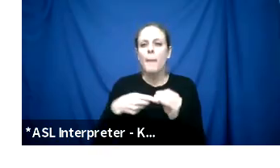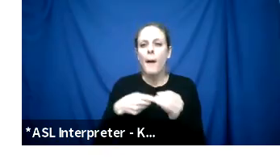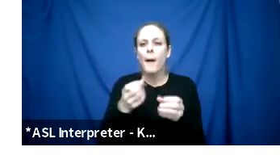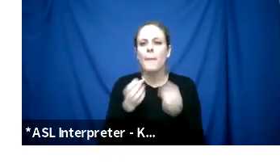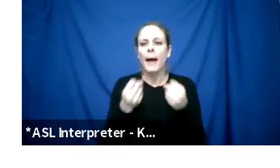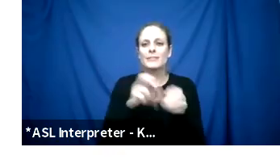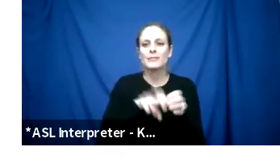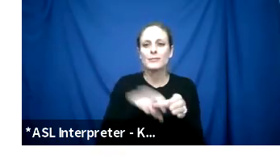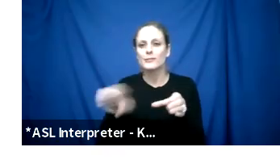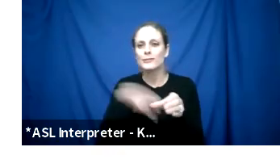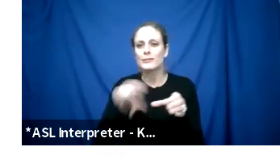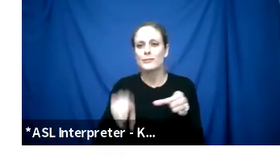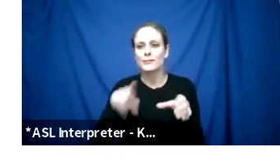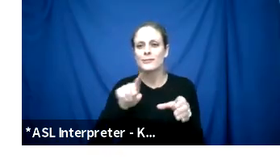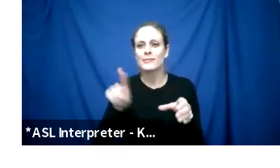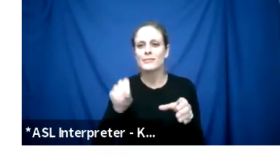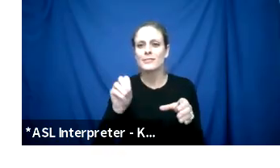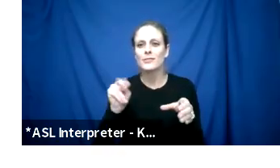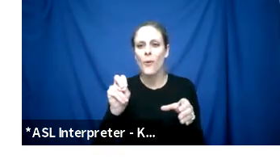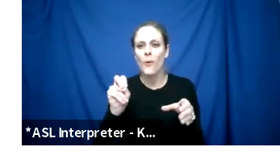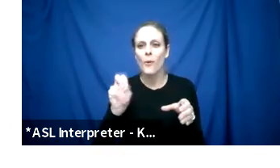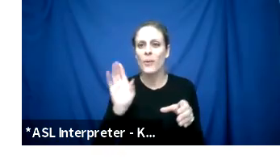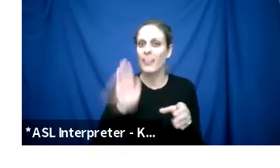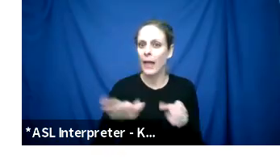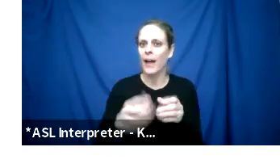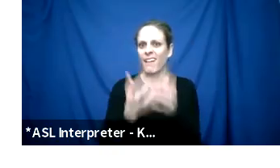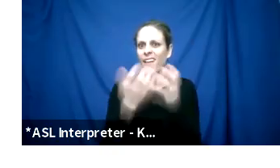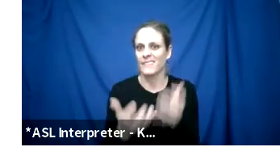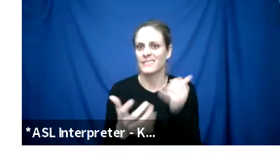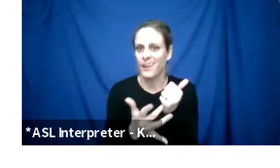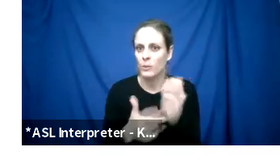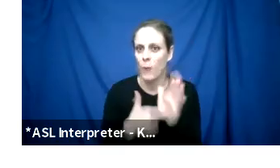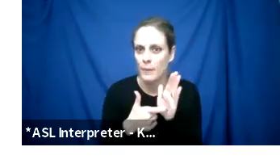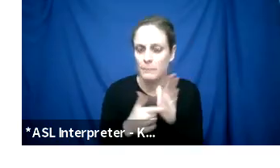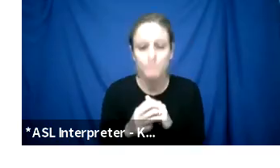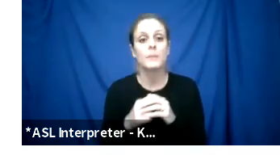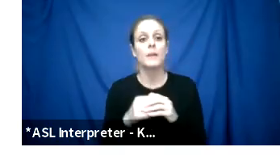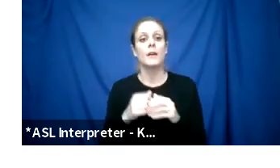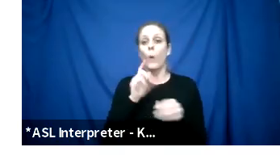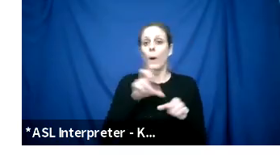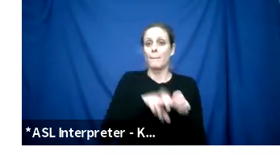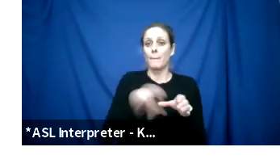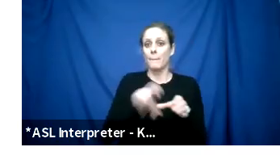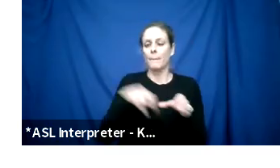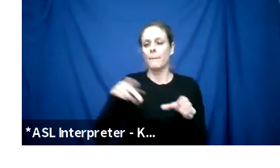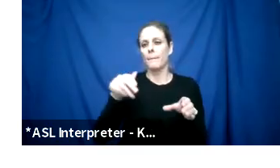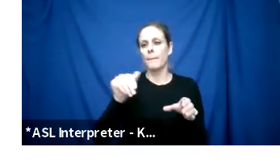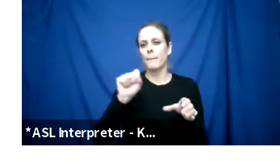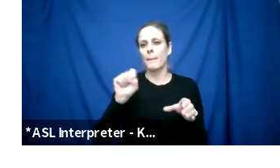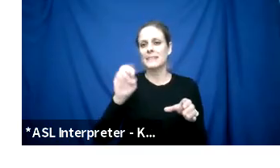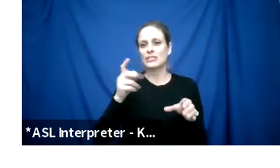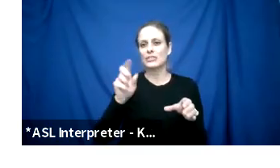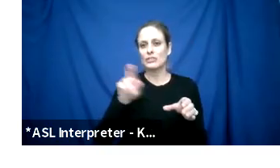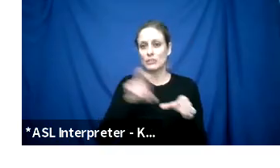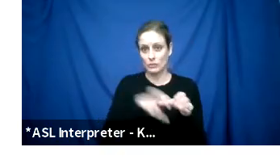gets you straight to the technical requirements, because here's what we wanted to highlight: that at a passenger loading zone, it's on the passenger side